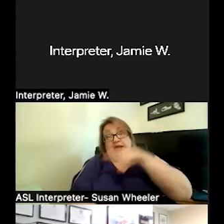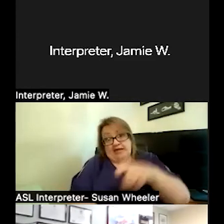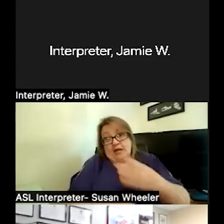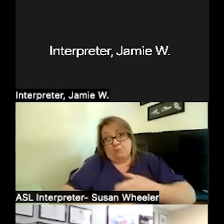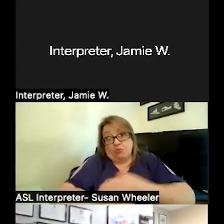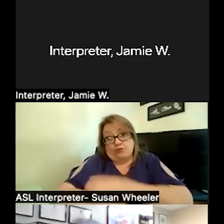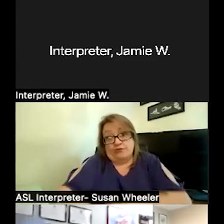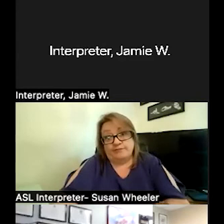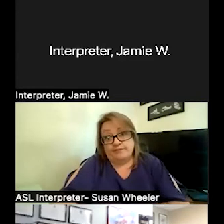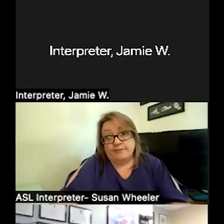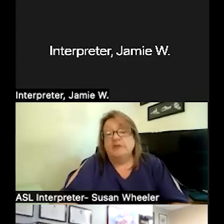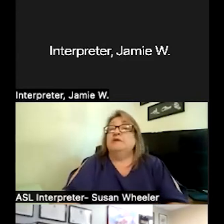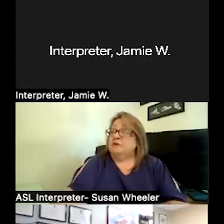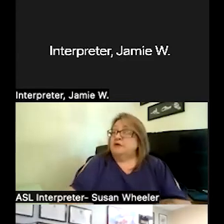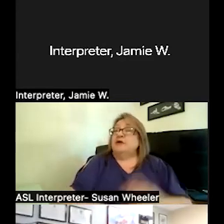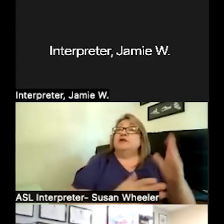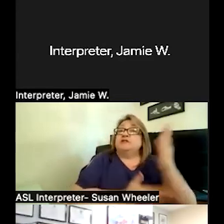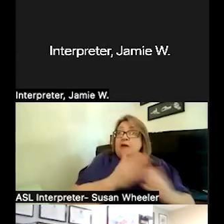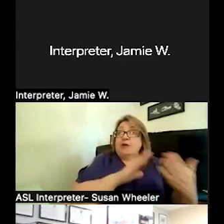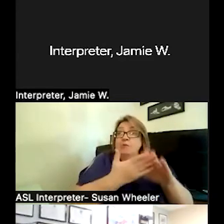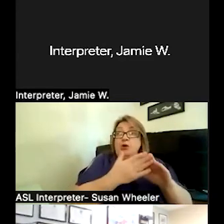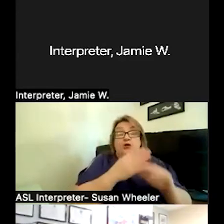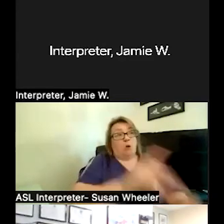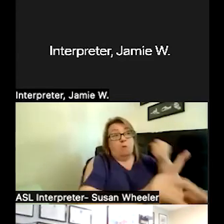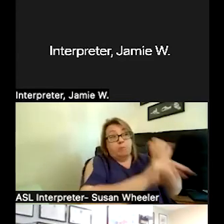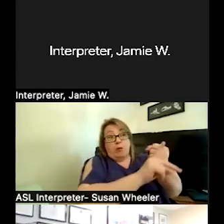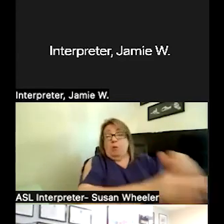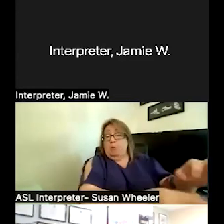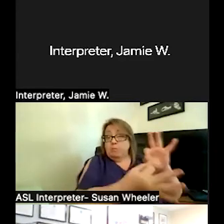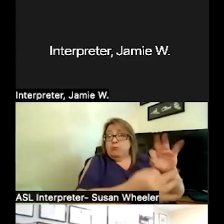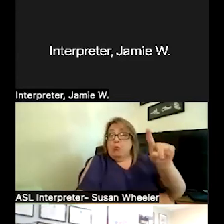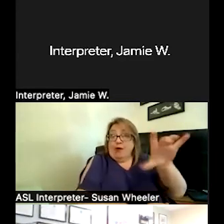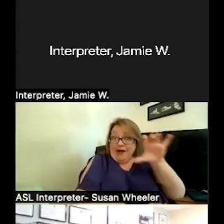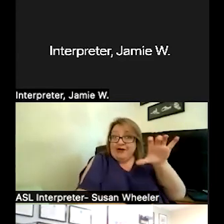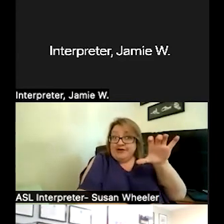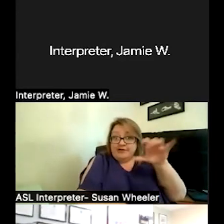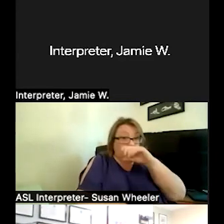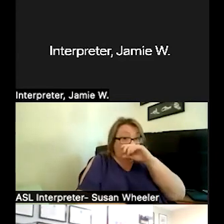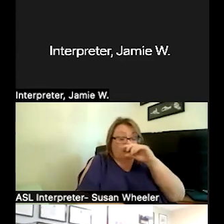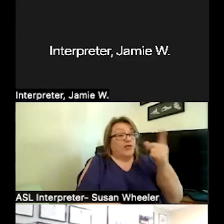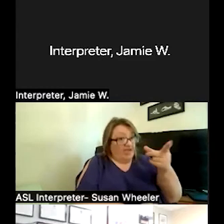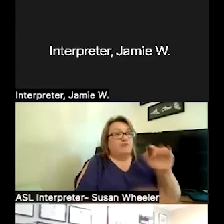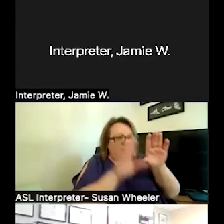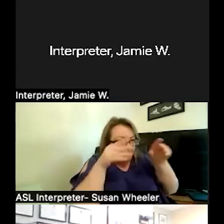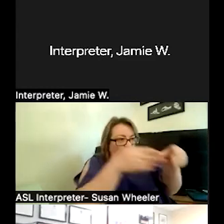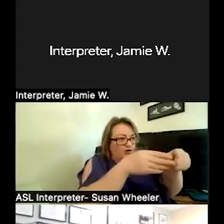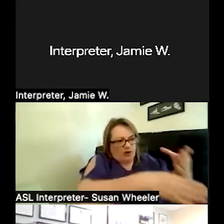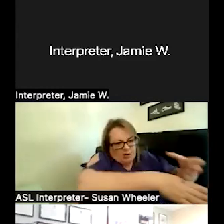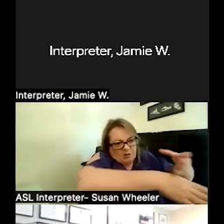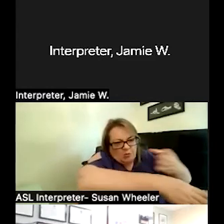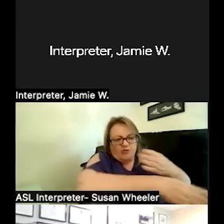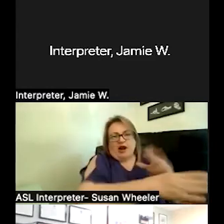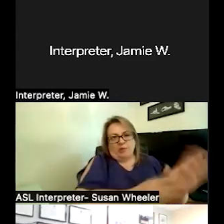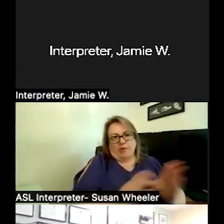the communities score close to 100, and they've been the focal point of all of our efforts toward improving our